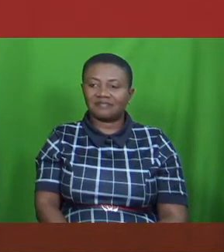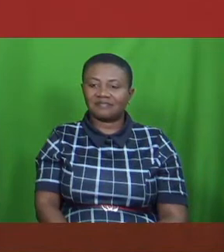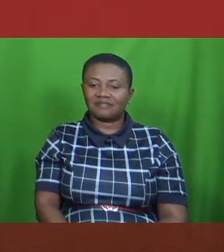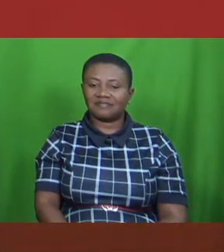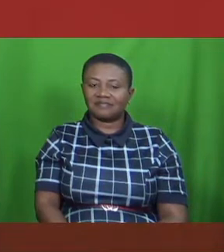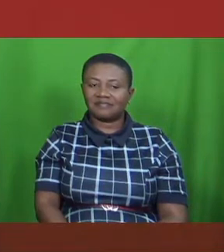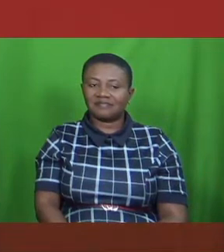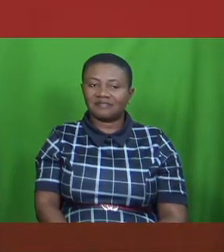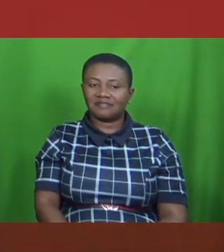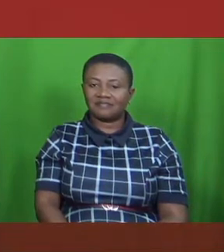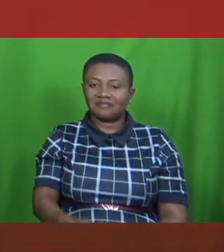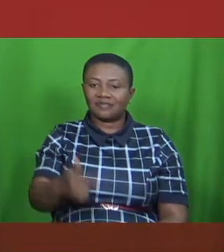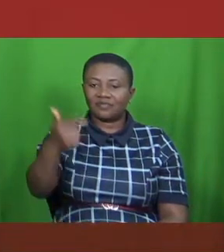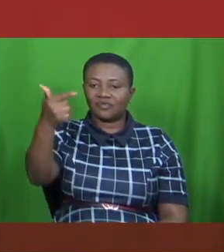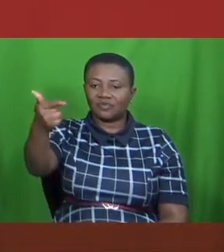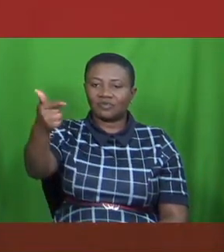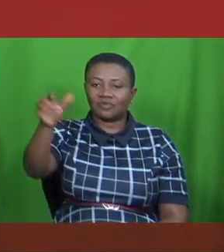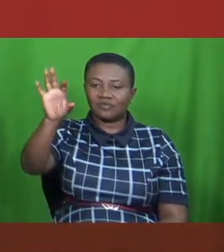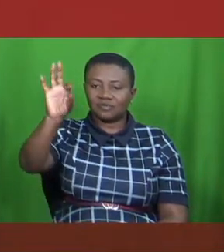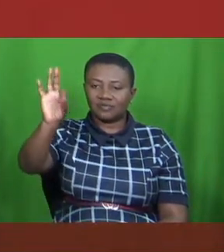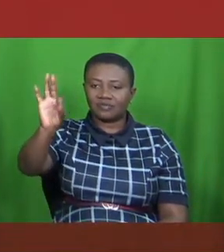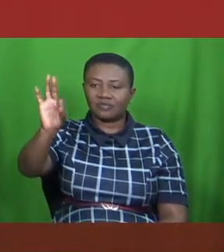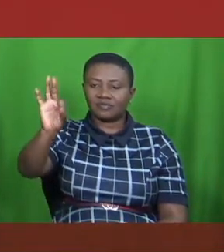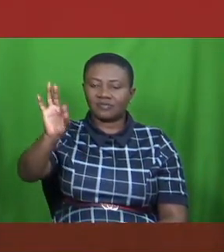Page 29.